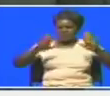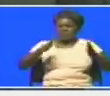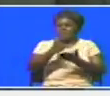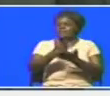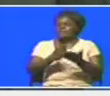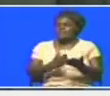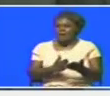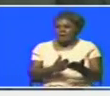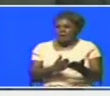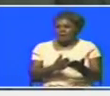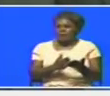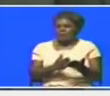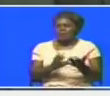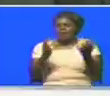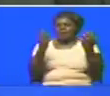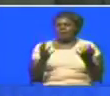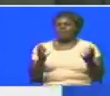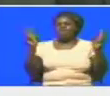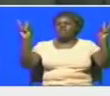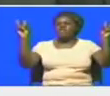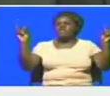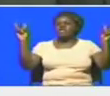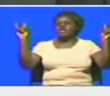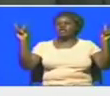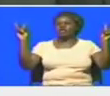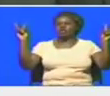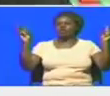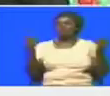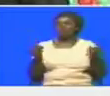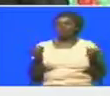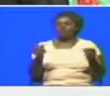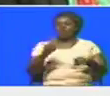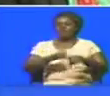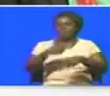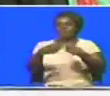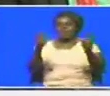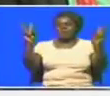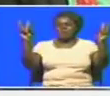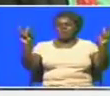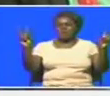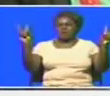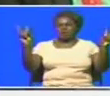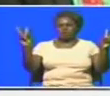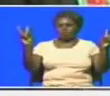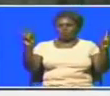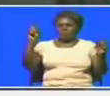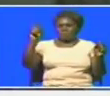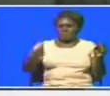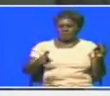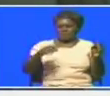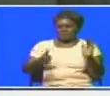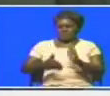the weightier issues will be addressed as we move on. And those issues will have to be